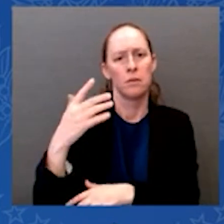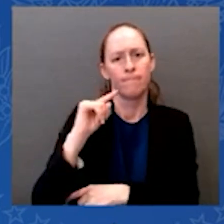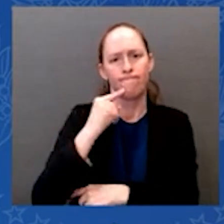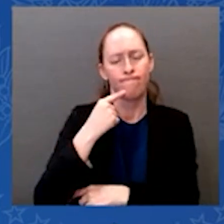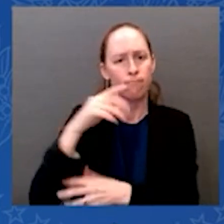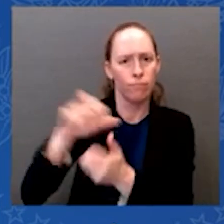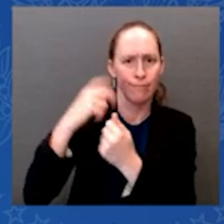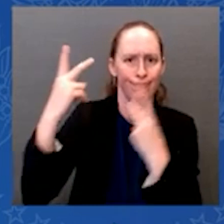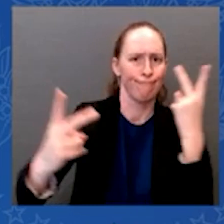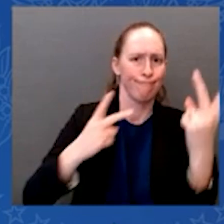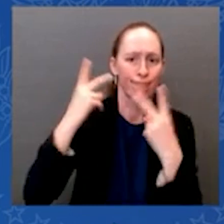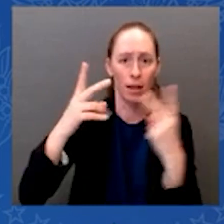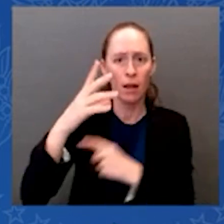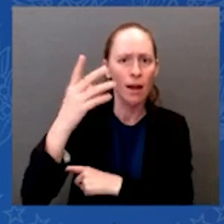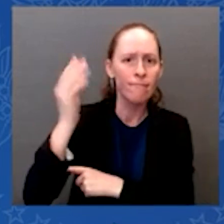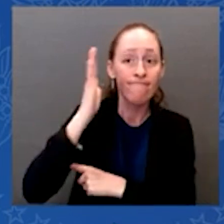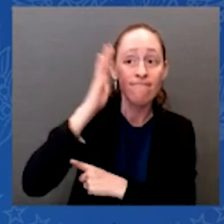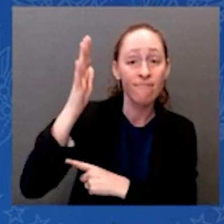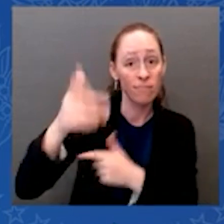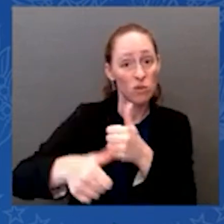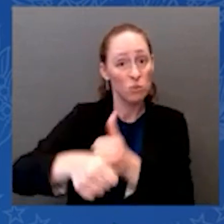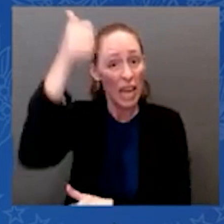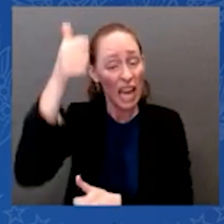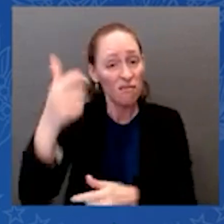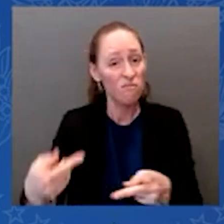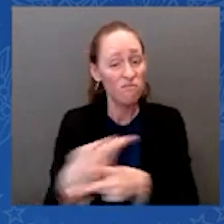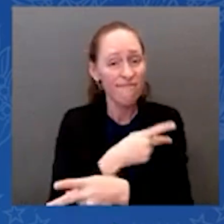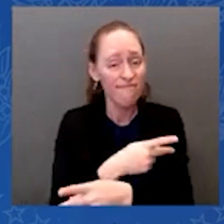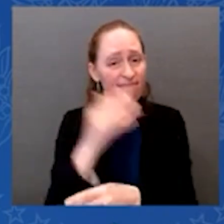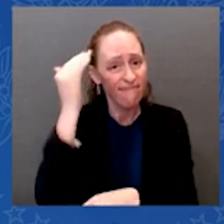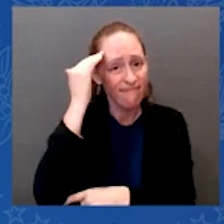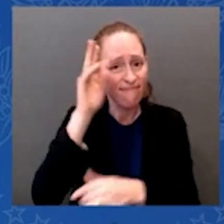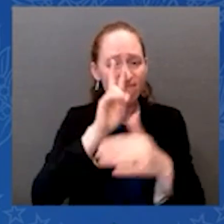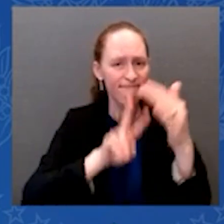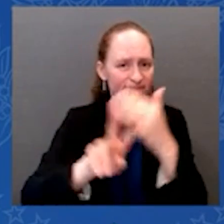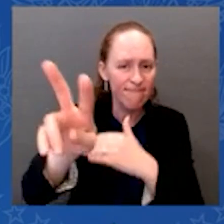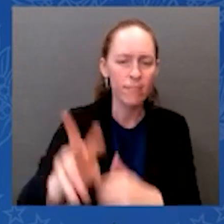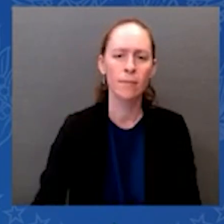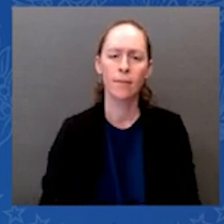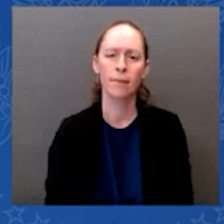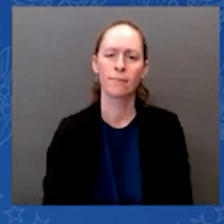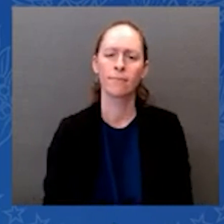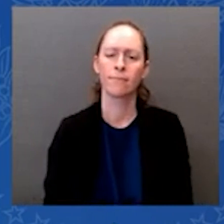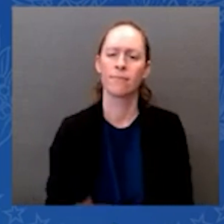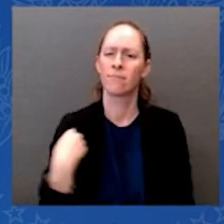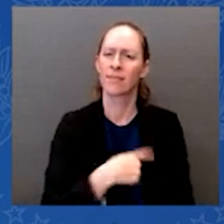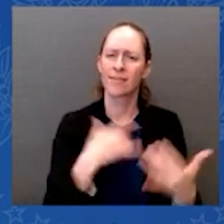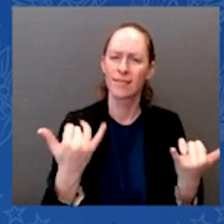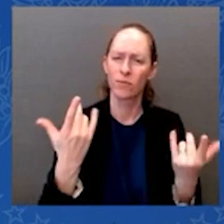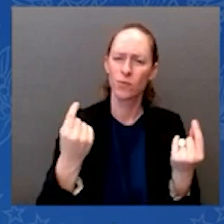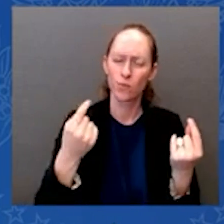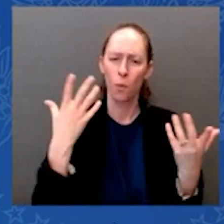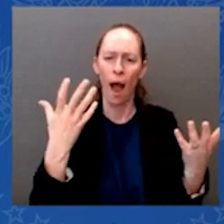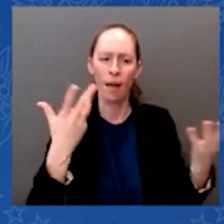together to equitably rebuild the global economy in the wake of COVID-19 and Russia's war. You know,